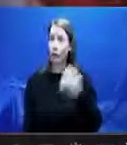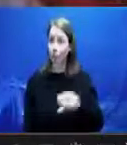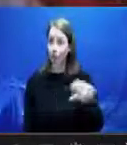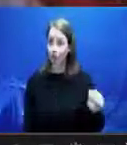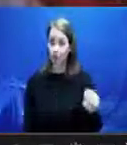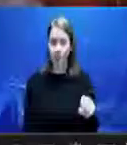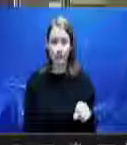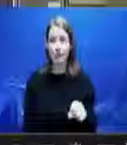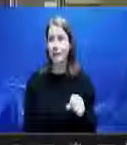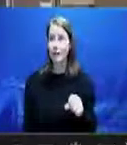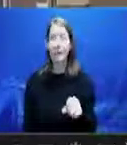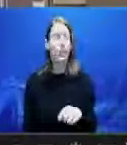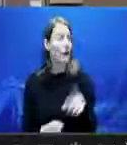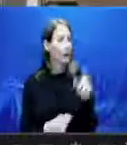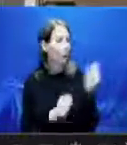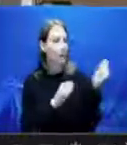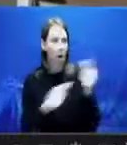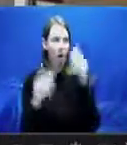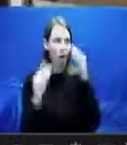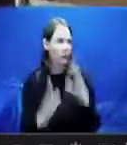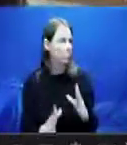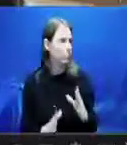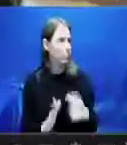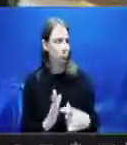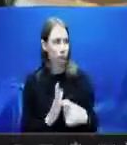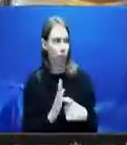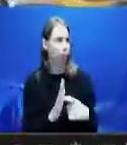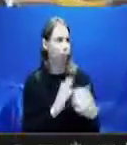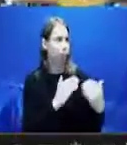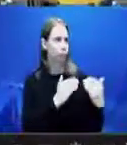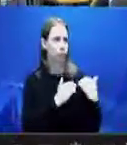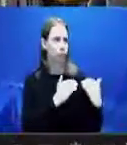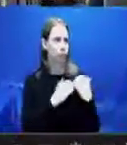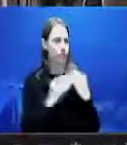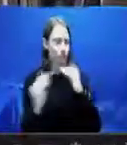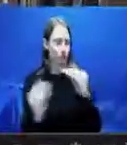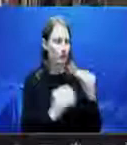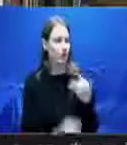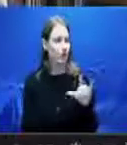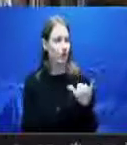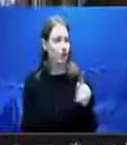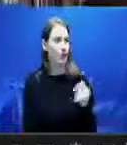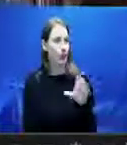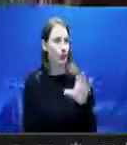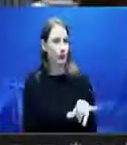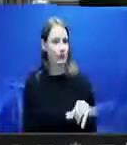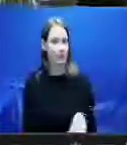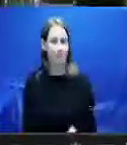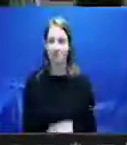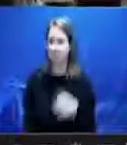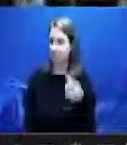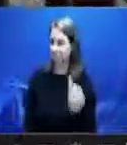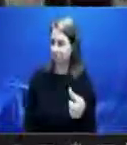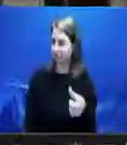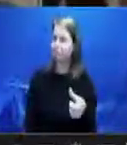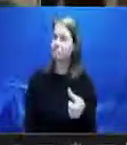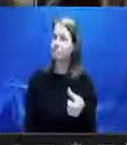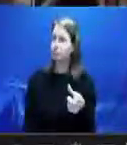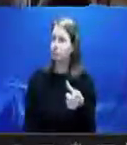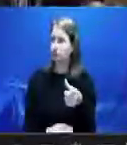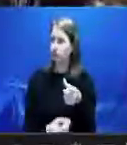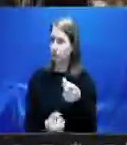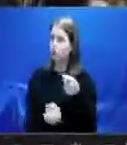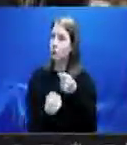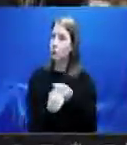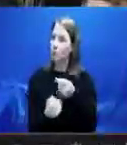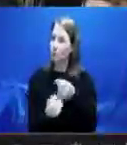thinking about literacy. Shale Polako-Saransky is the second in command at the New York City Department of Education. He's a proponent of the Common Core